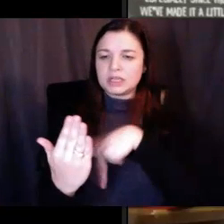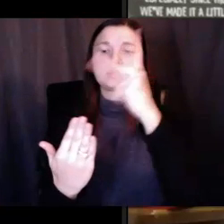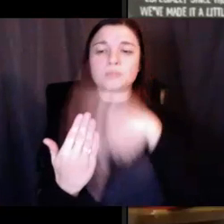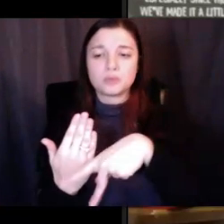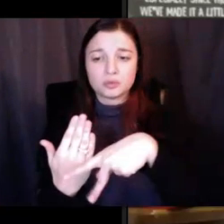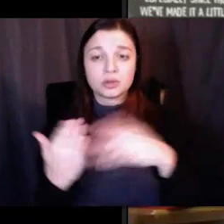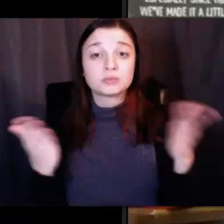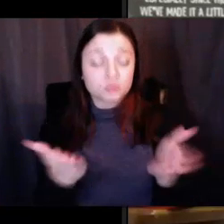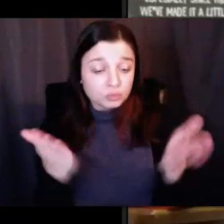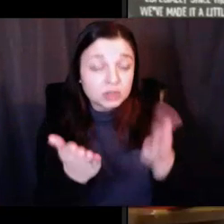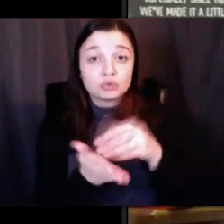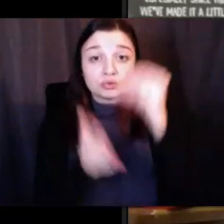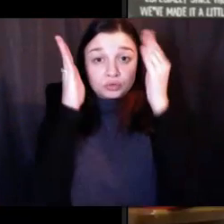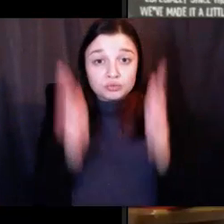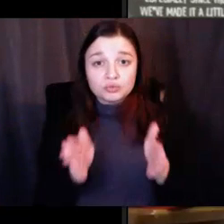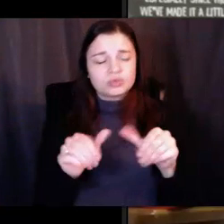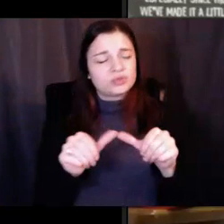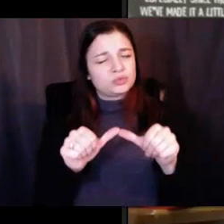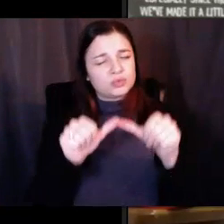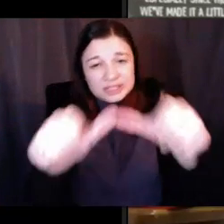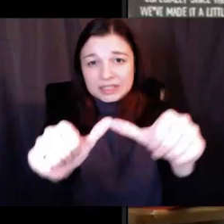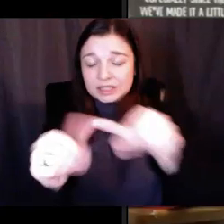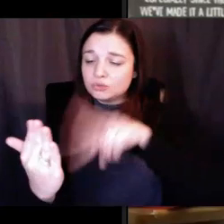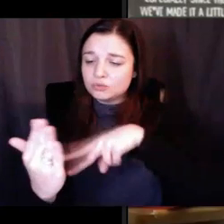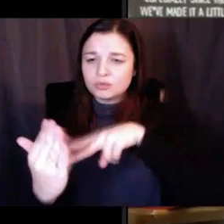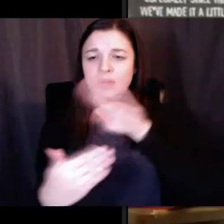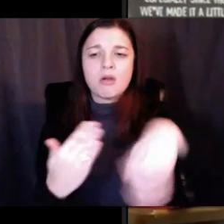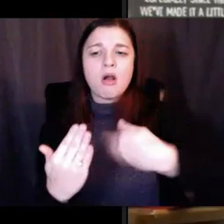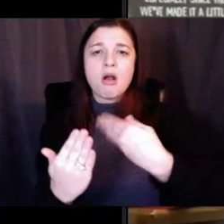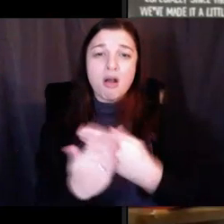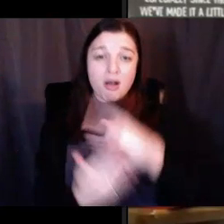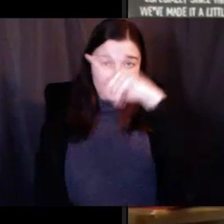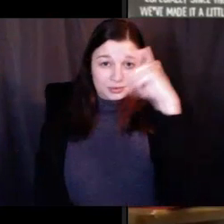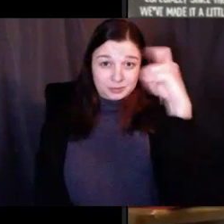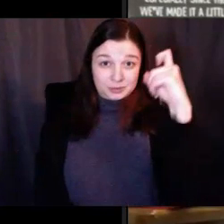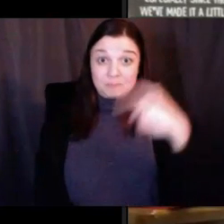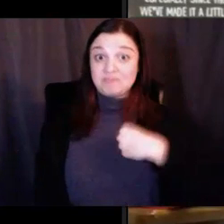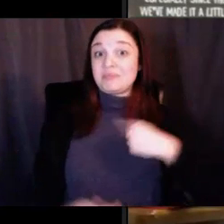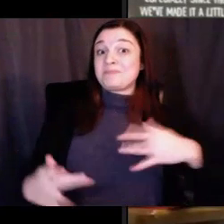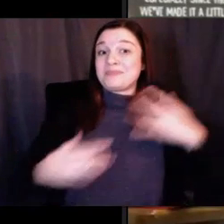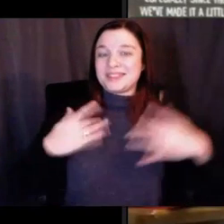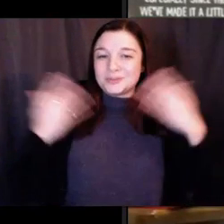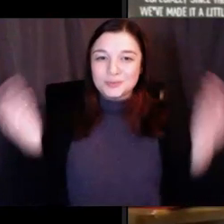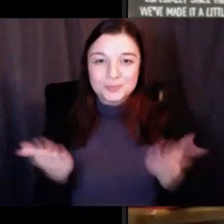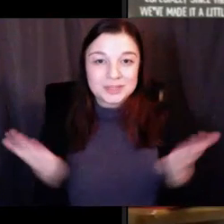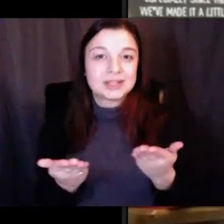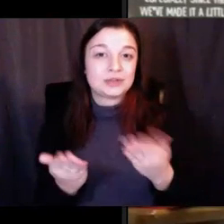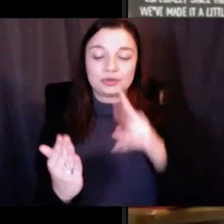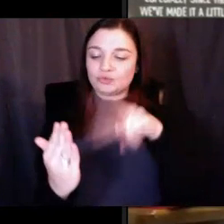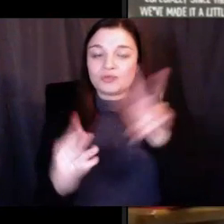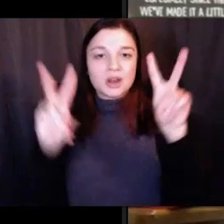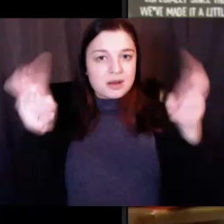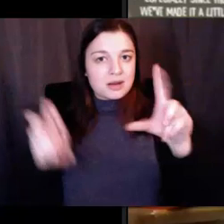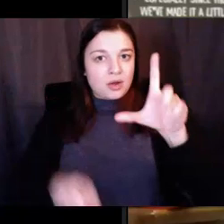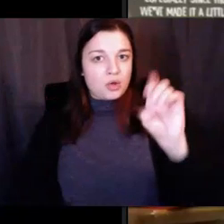summer. And I'm excited to be here today to read a book. The book that I'm going to be reading today is Lola Plants a